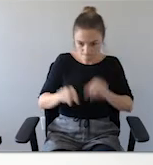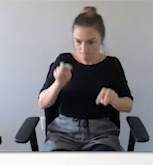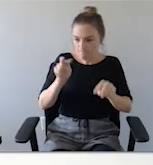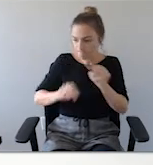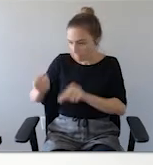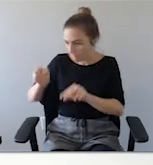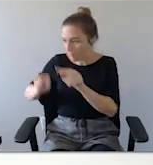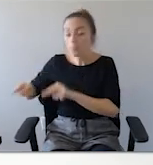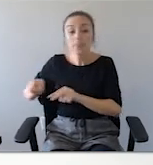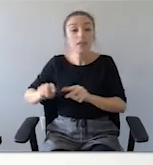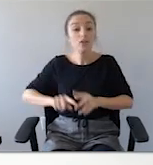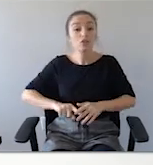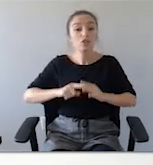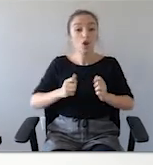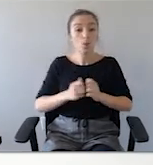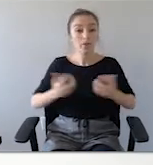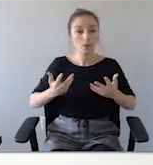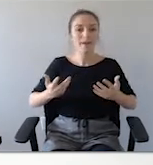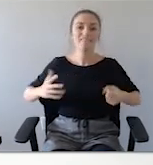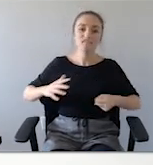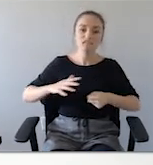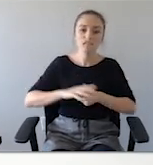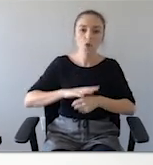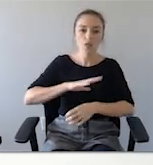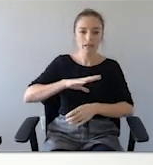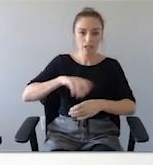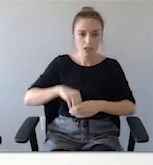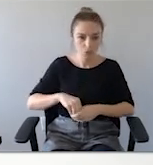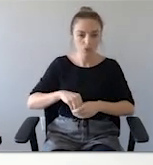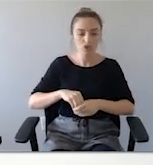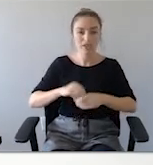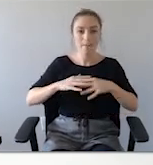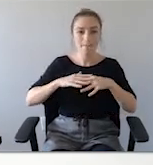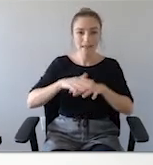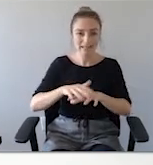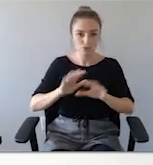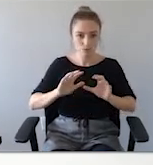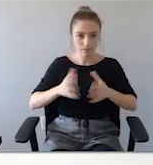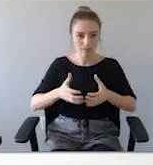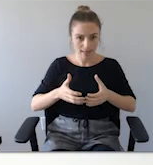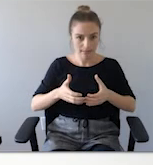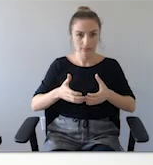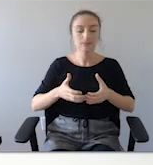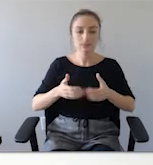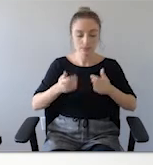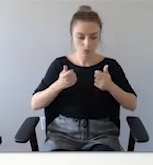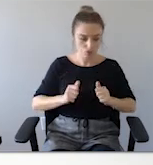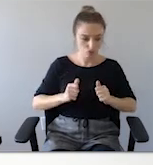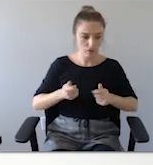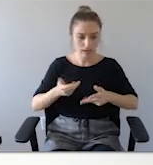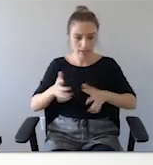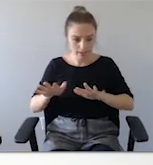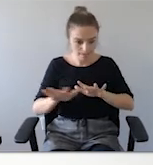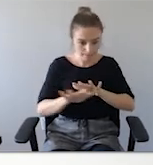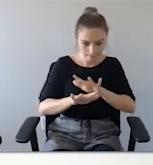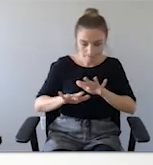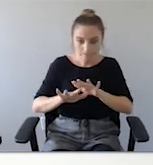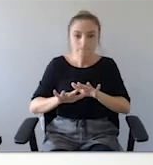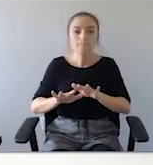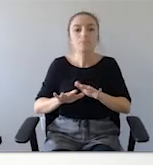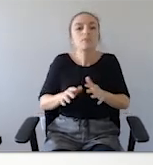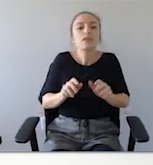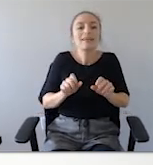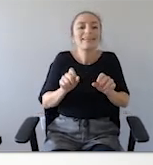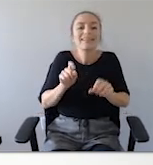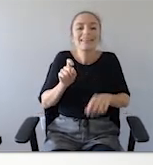full inclusion as their topic of conversation, and what does that kid need to be included? If it's a paraprofessional,